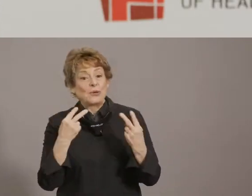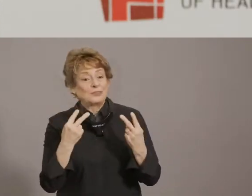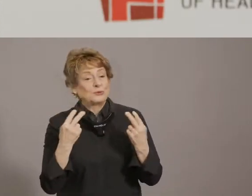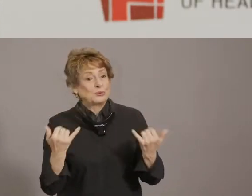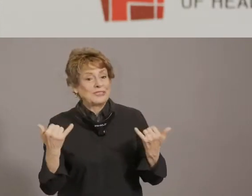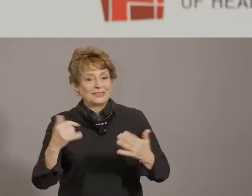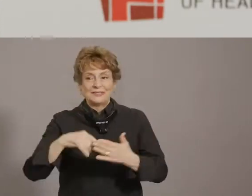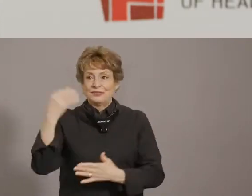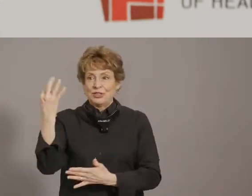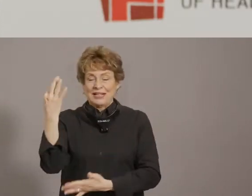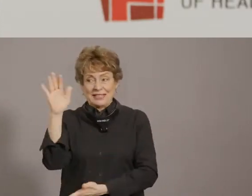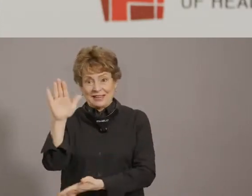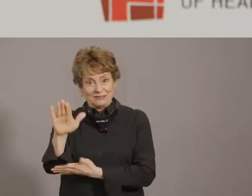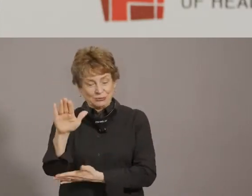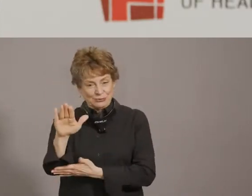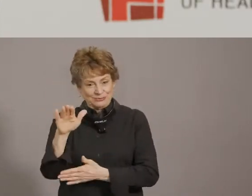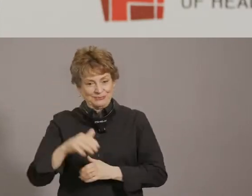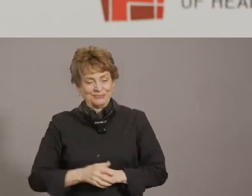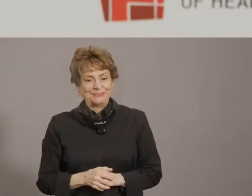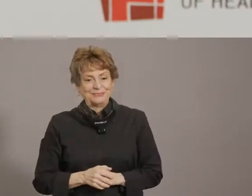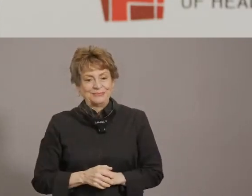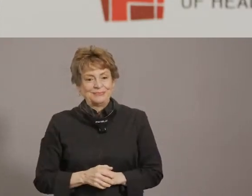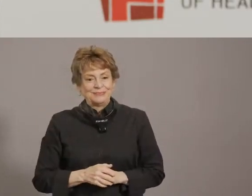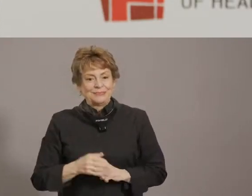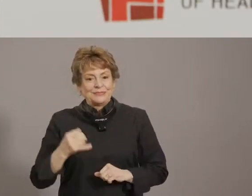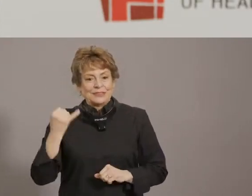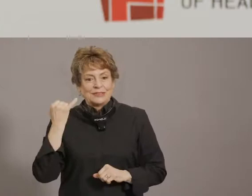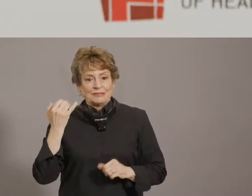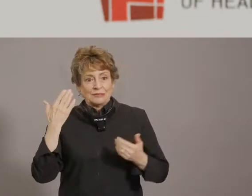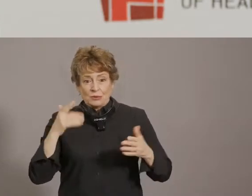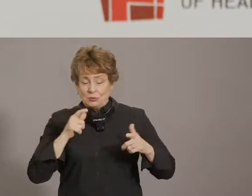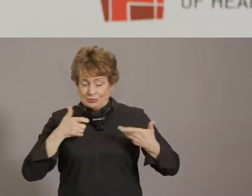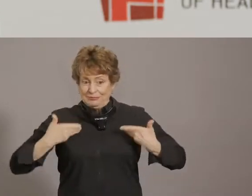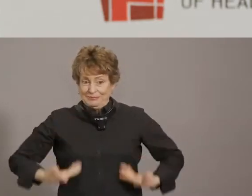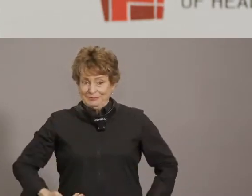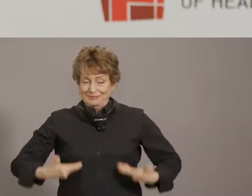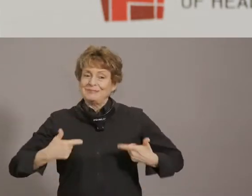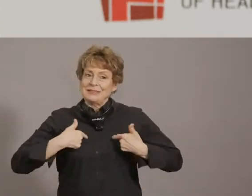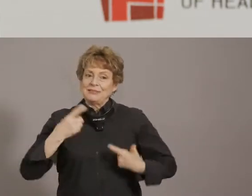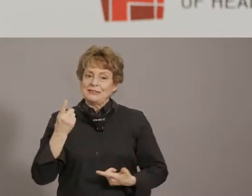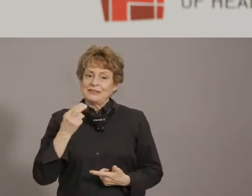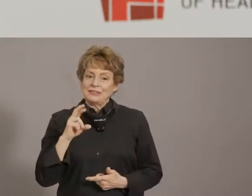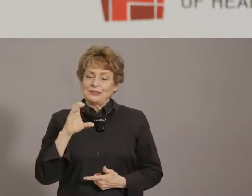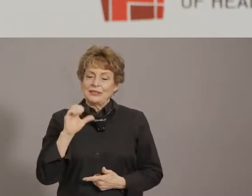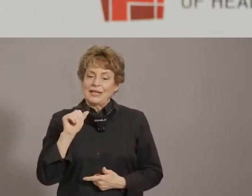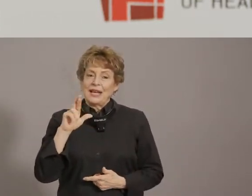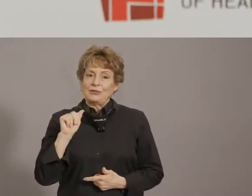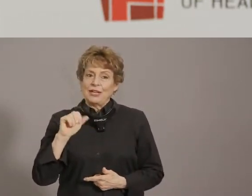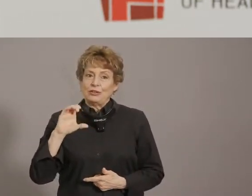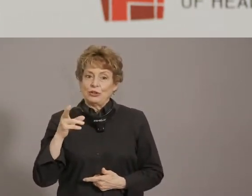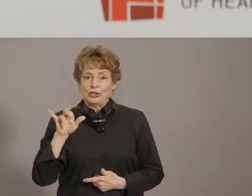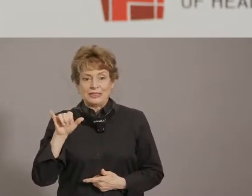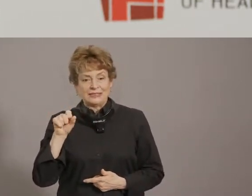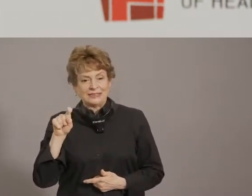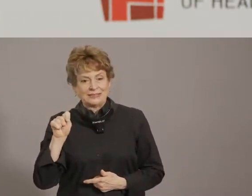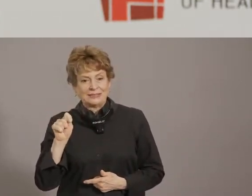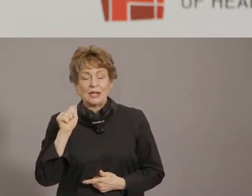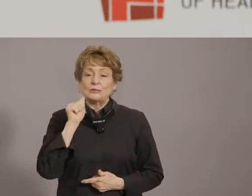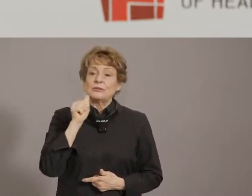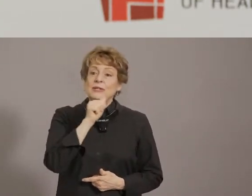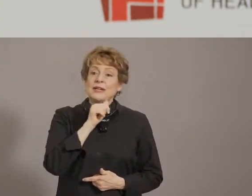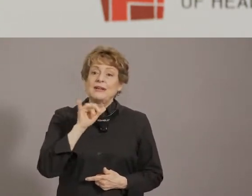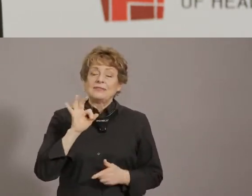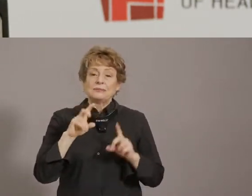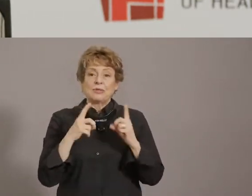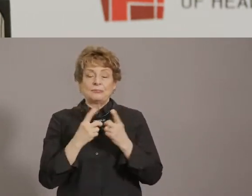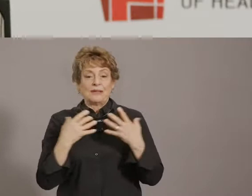afternoon. For those who don't know me, I am Dr. Cara Christ. I'm the director of the Arizona Department of Health Services. I'm going to use a